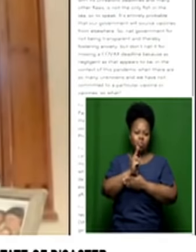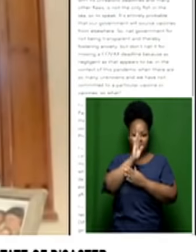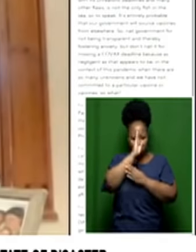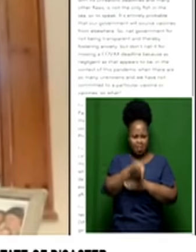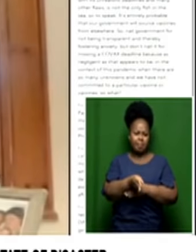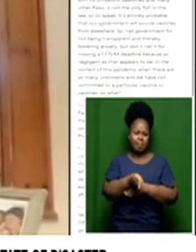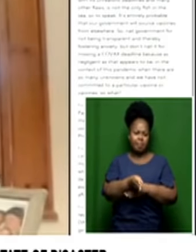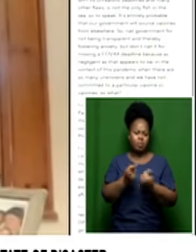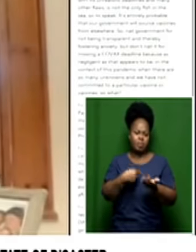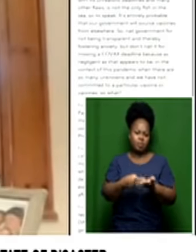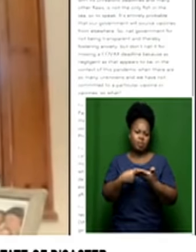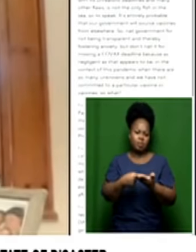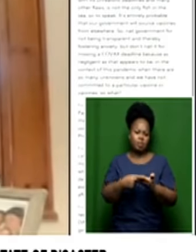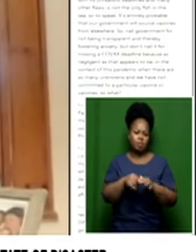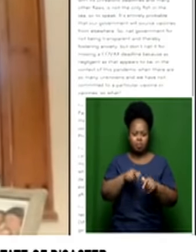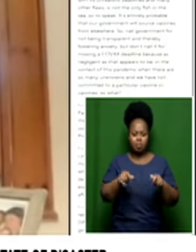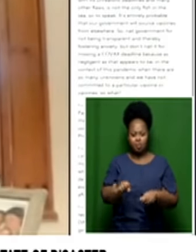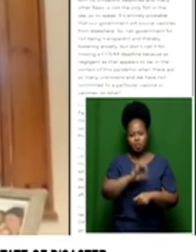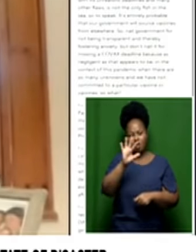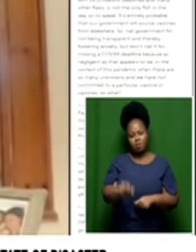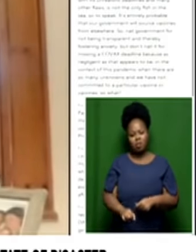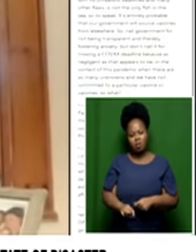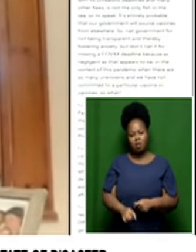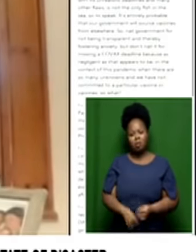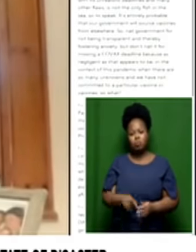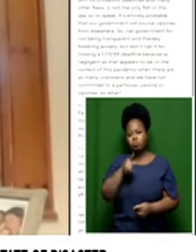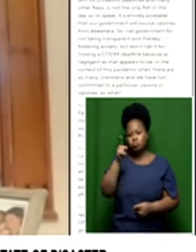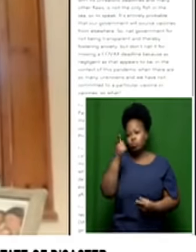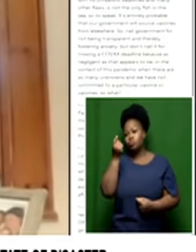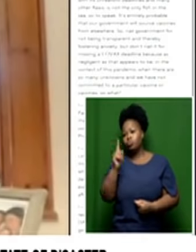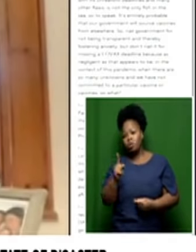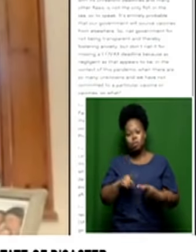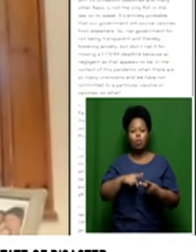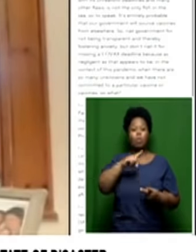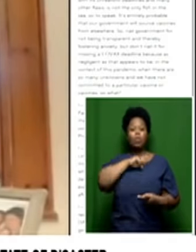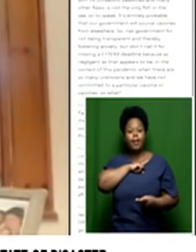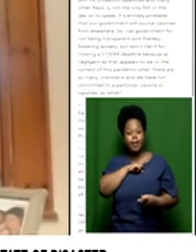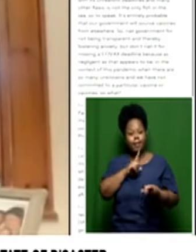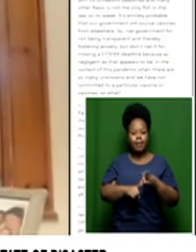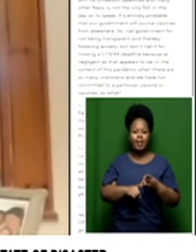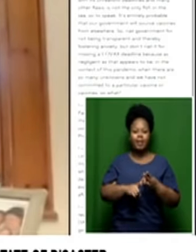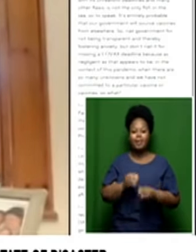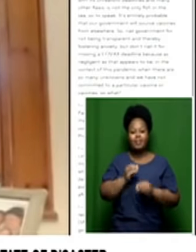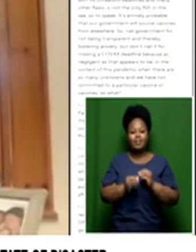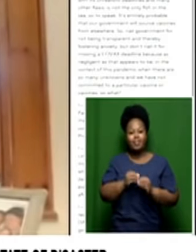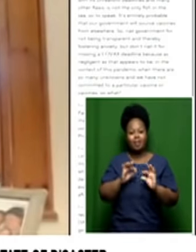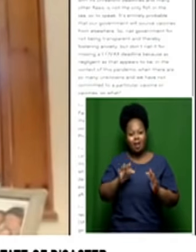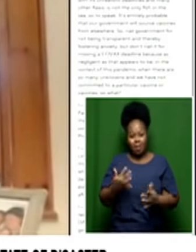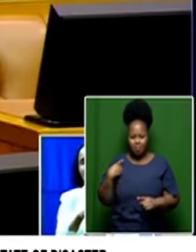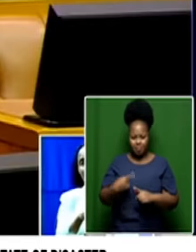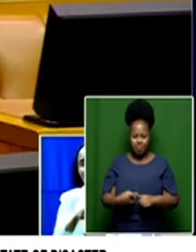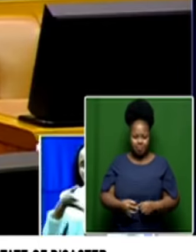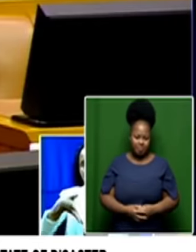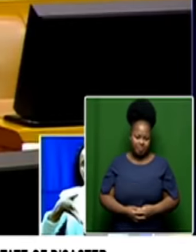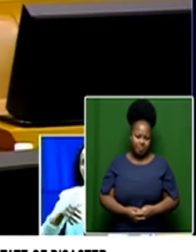frank discussion with the people of South Africa about what they're doing, why they're doing it, and what they're doing to fix the fact that the ball has